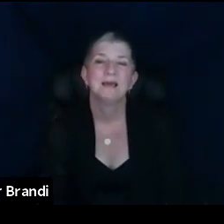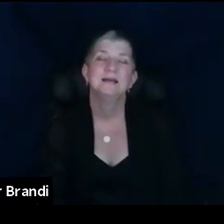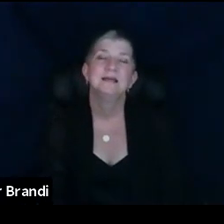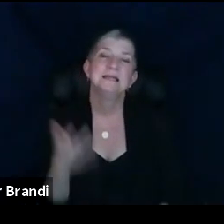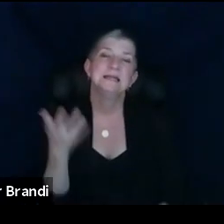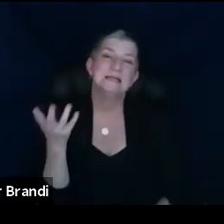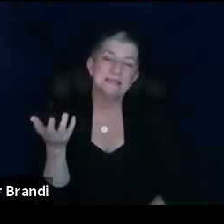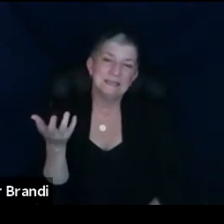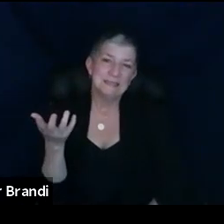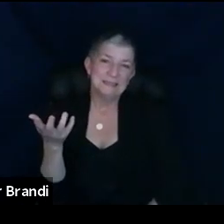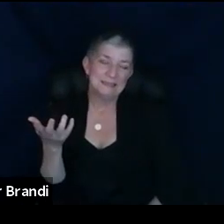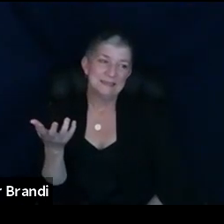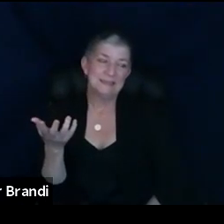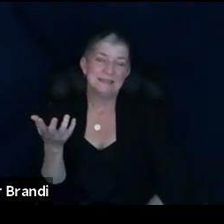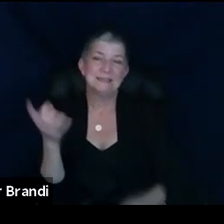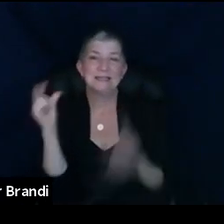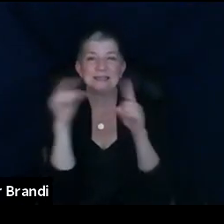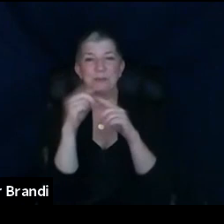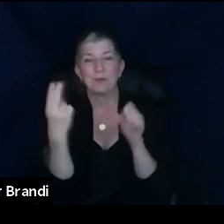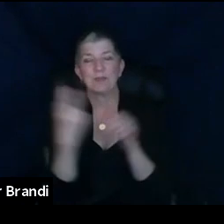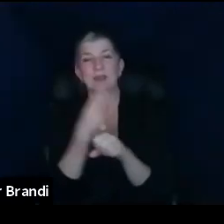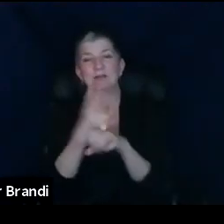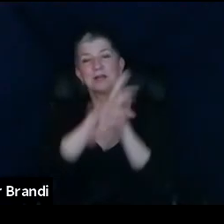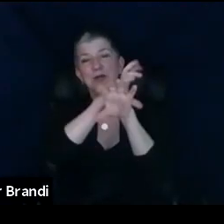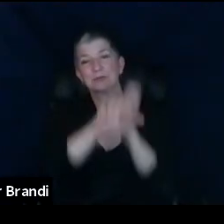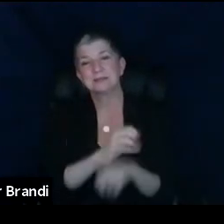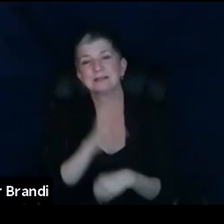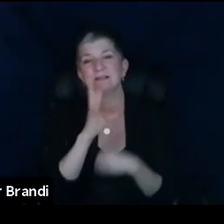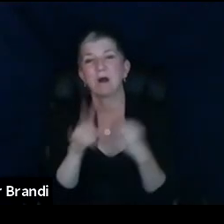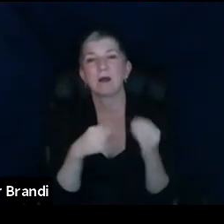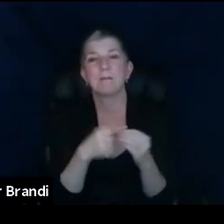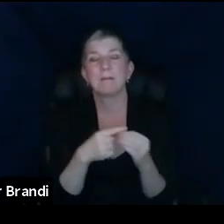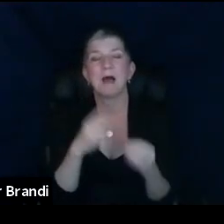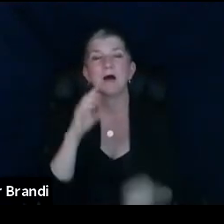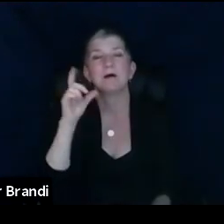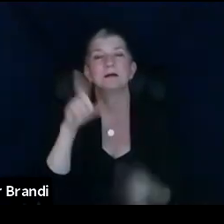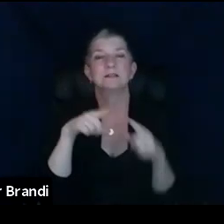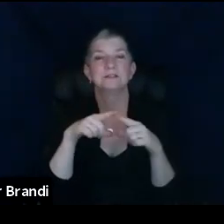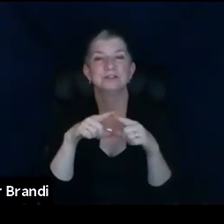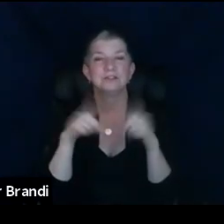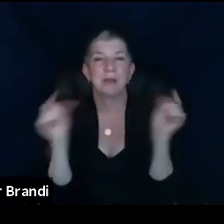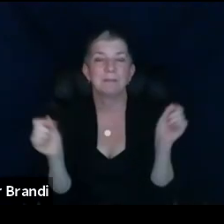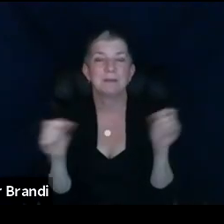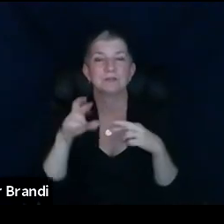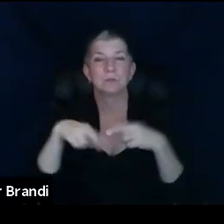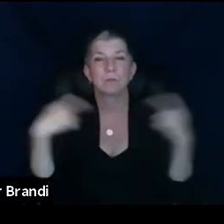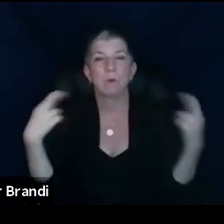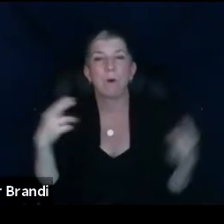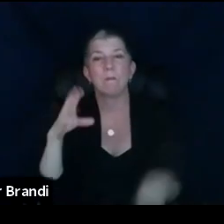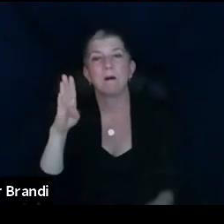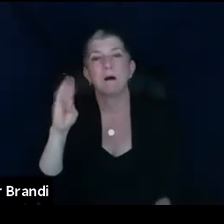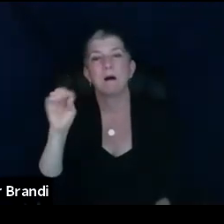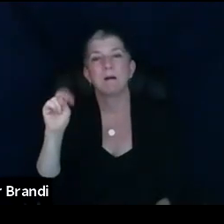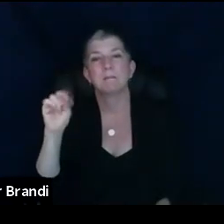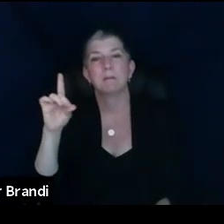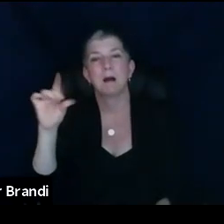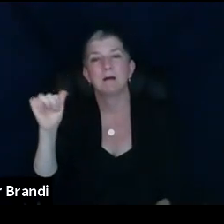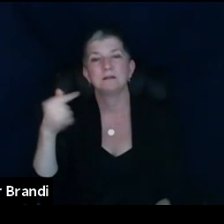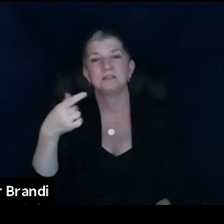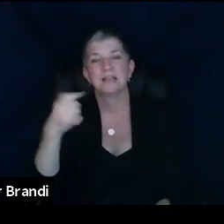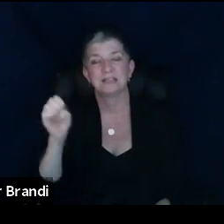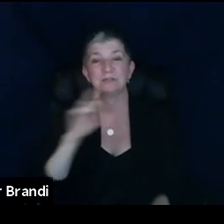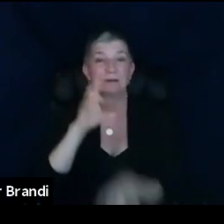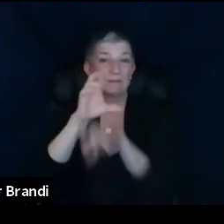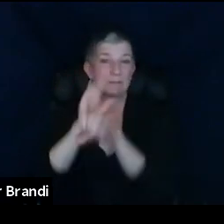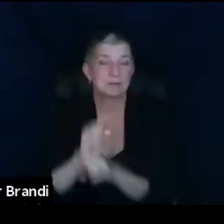It's the word that's used to traditionally talk about Japanese rope bondage, which comes from a tradition of